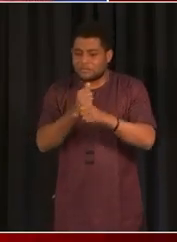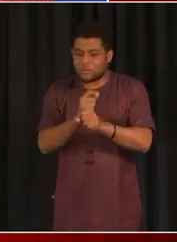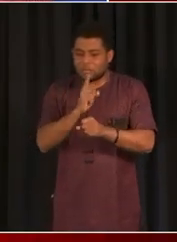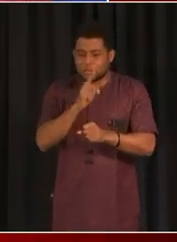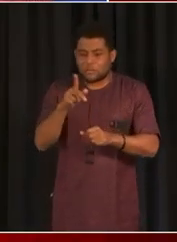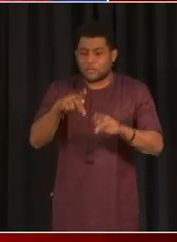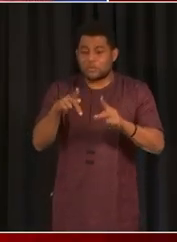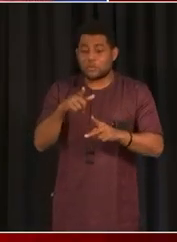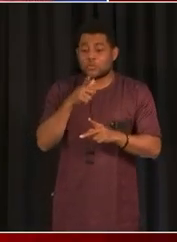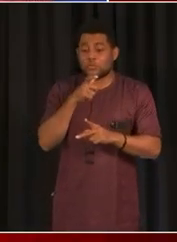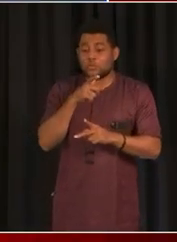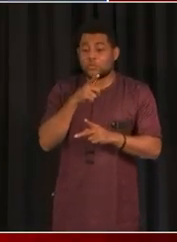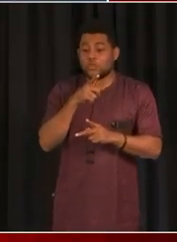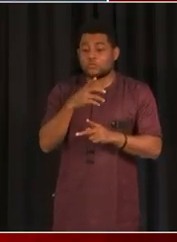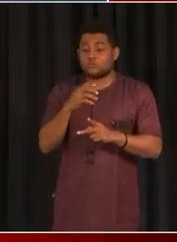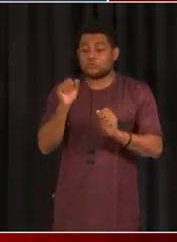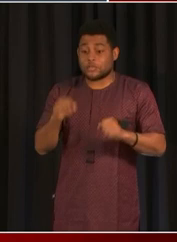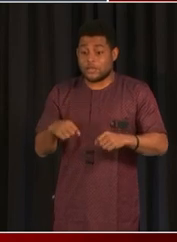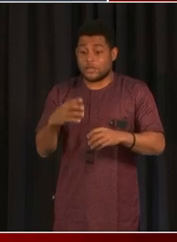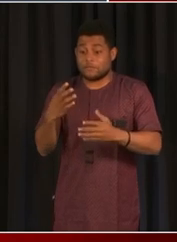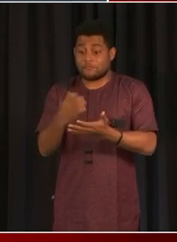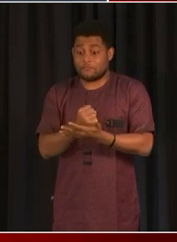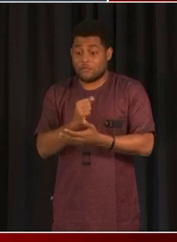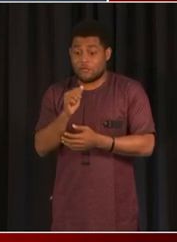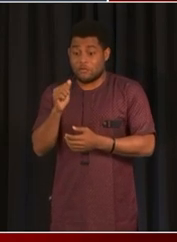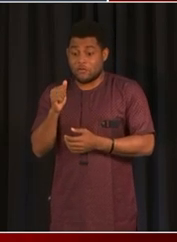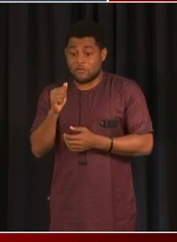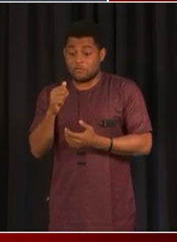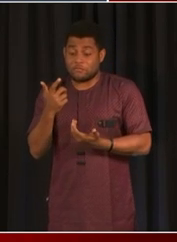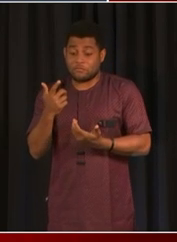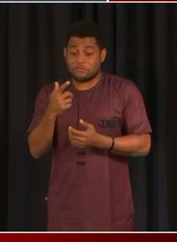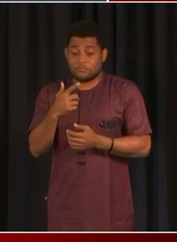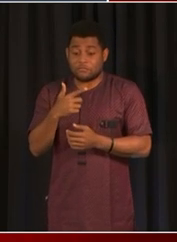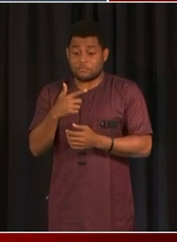it? Right, we can't. I don't want to mislead you